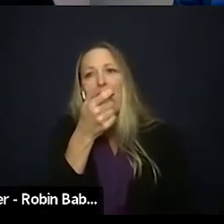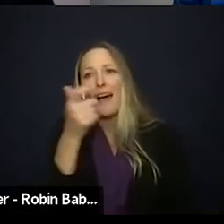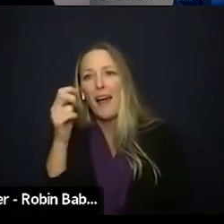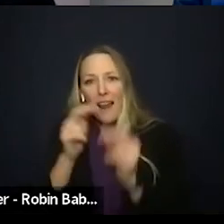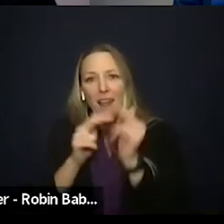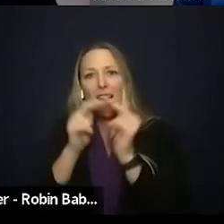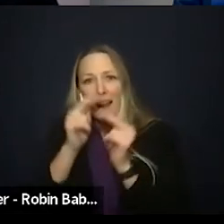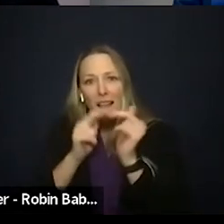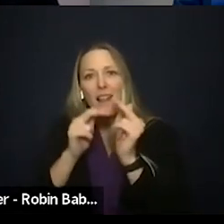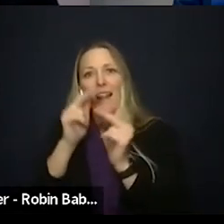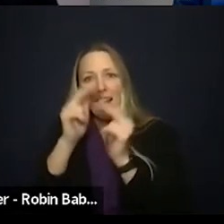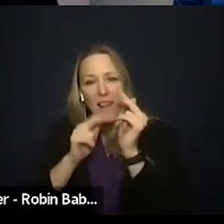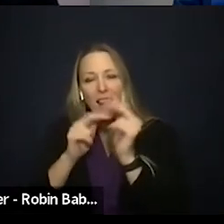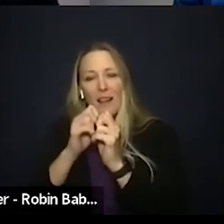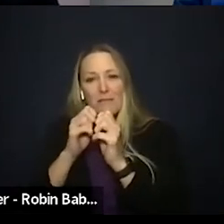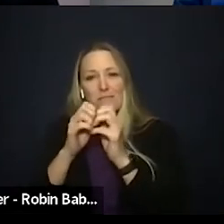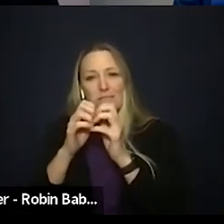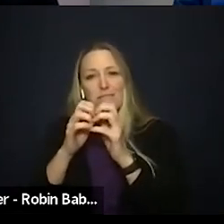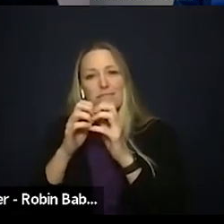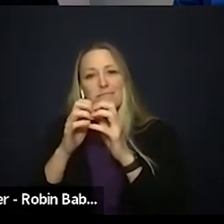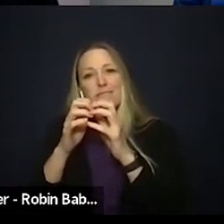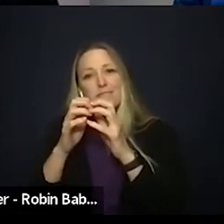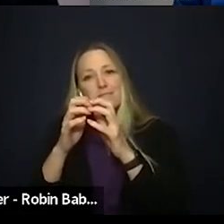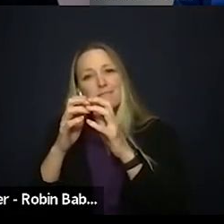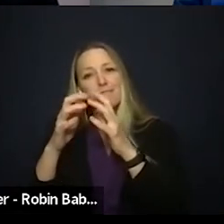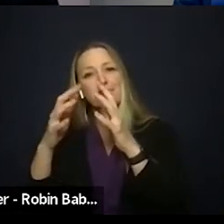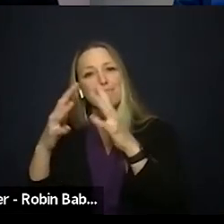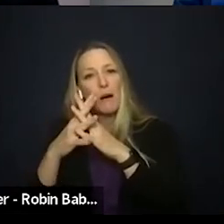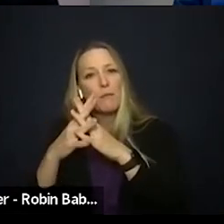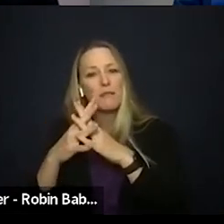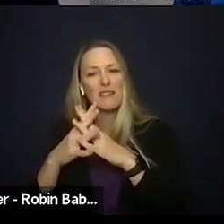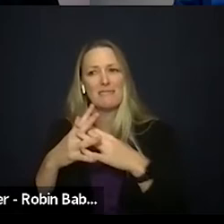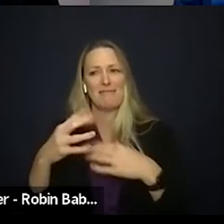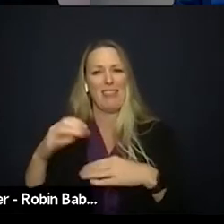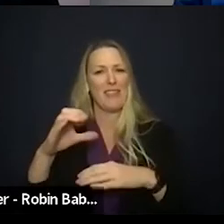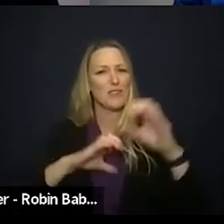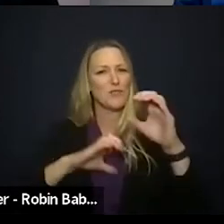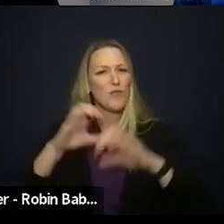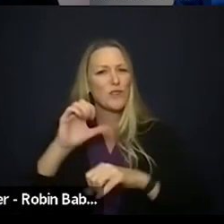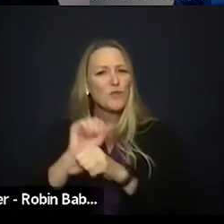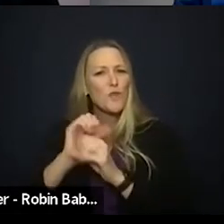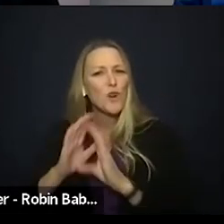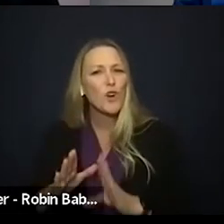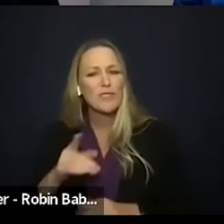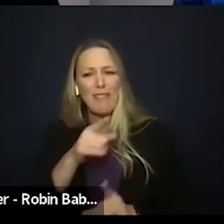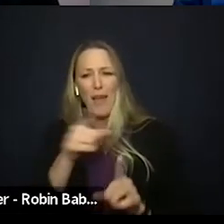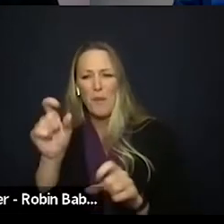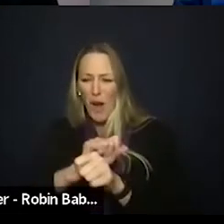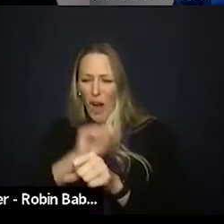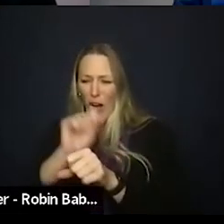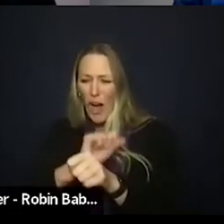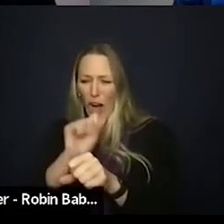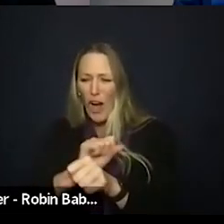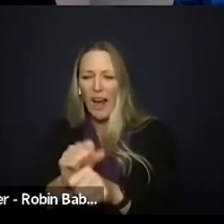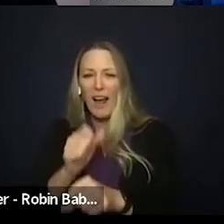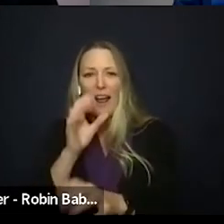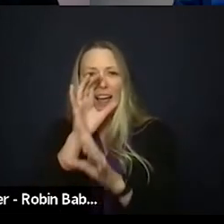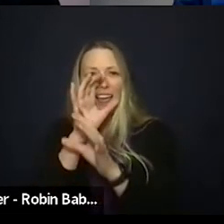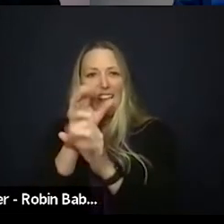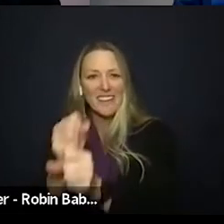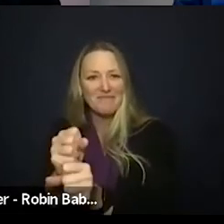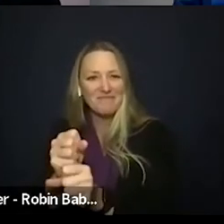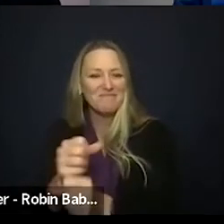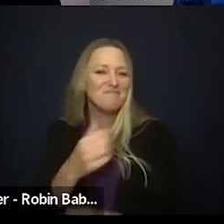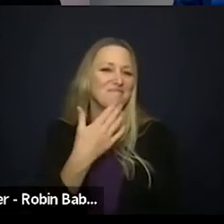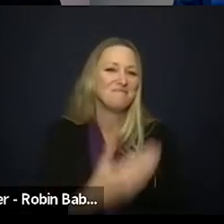watch this building go up and these construction workers do their jobs thanks miss